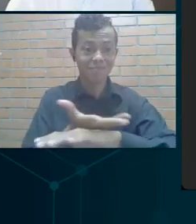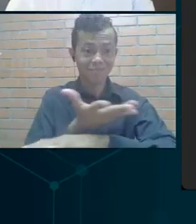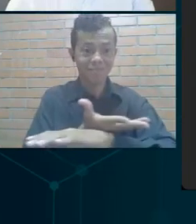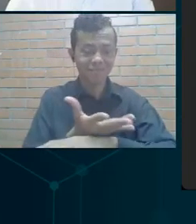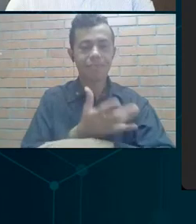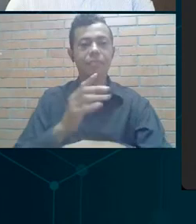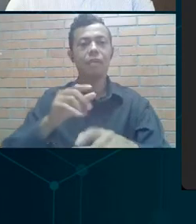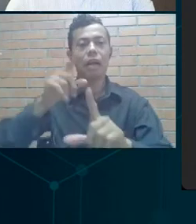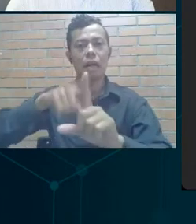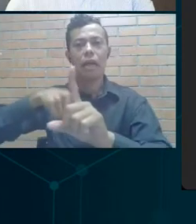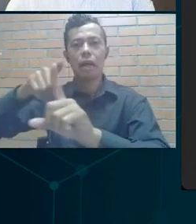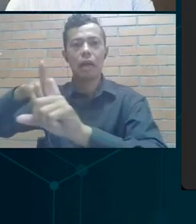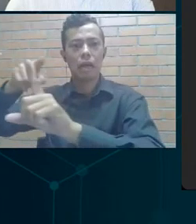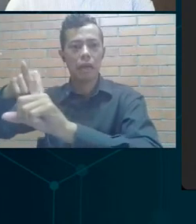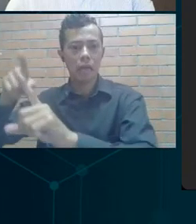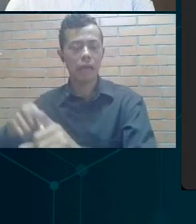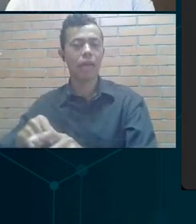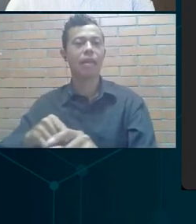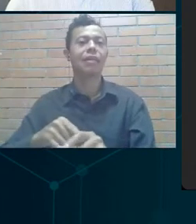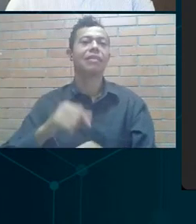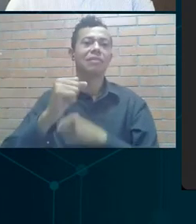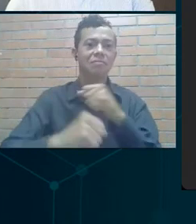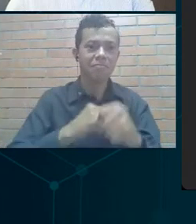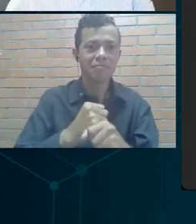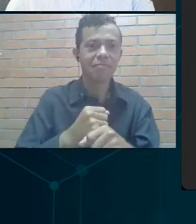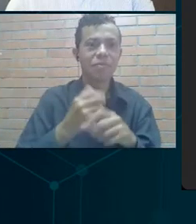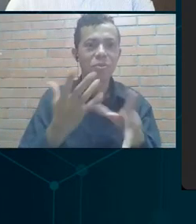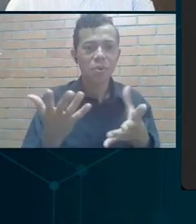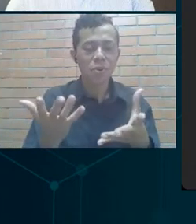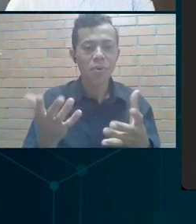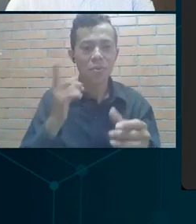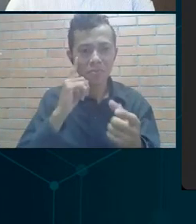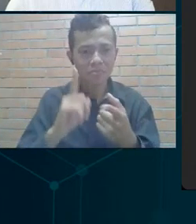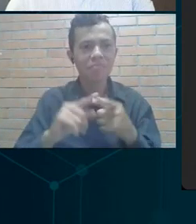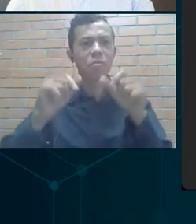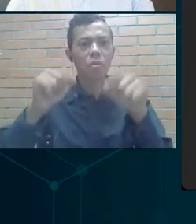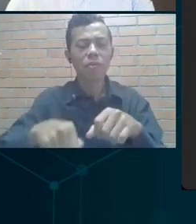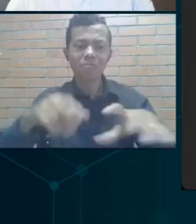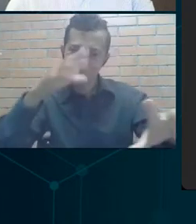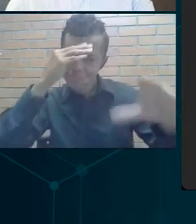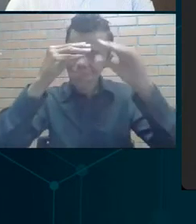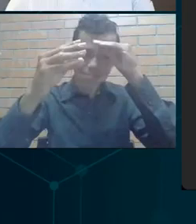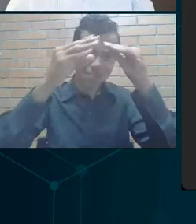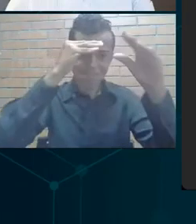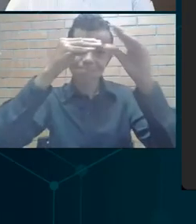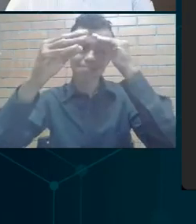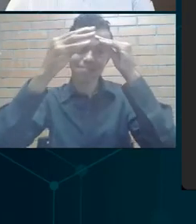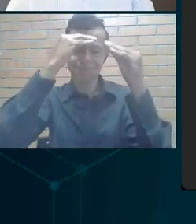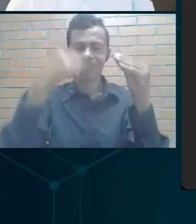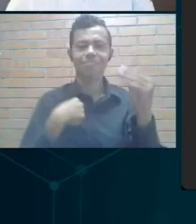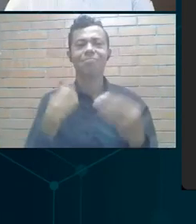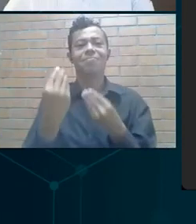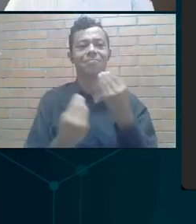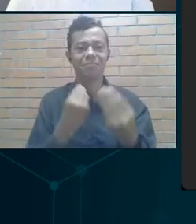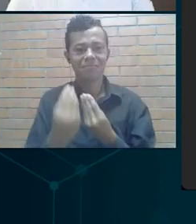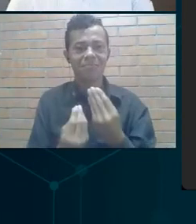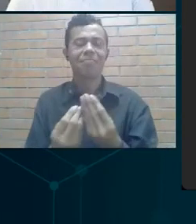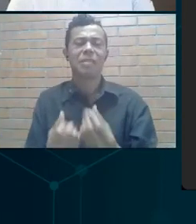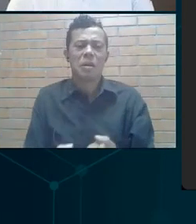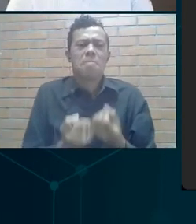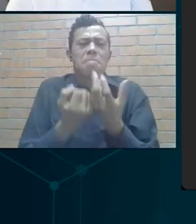in London that's up all the time. And all I have to do is switch on my virtual private network, my